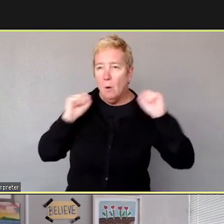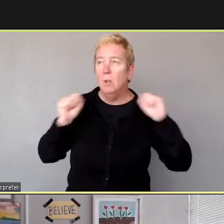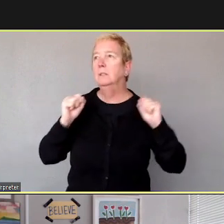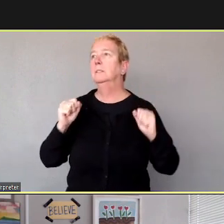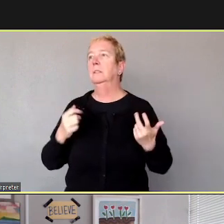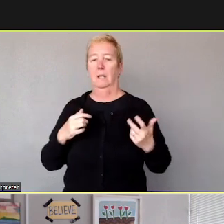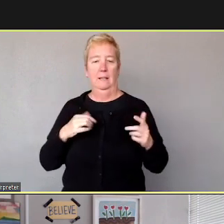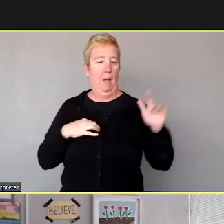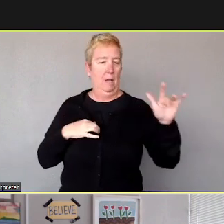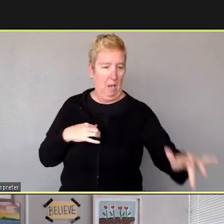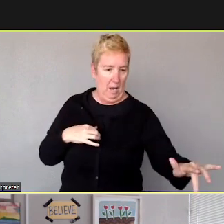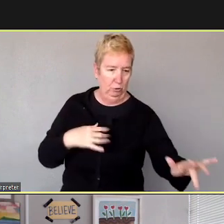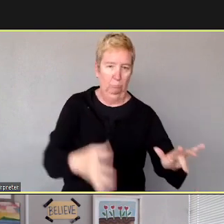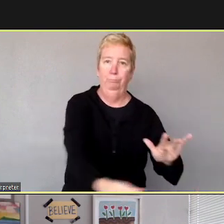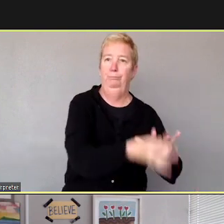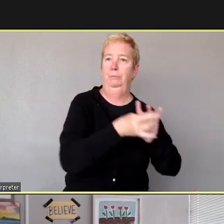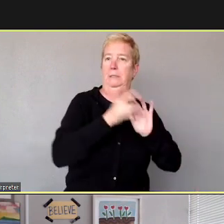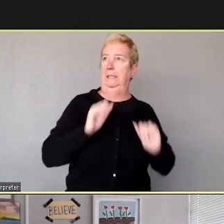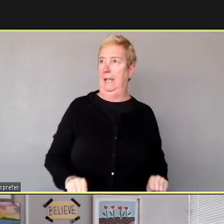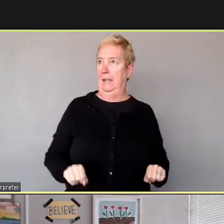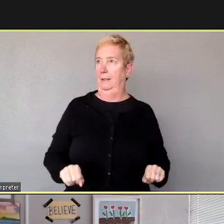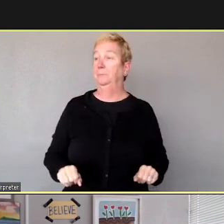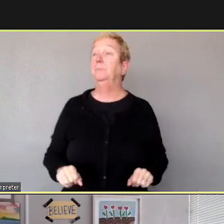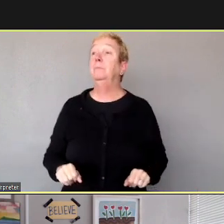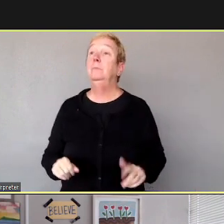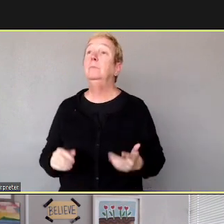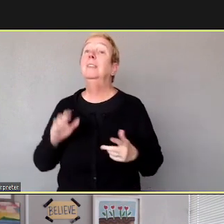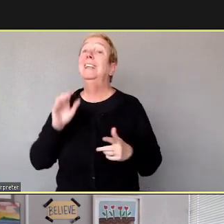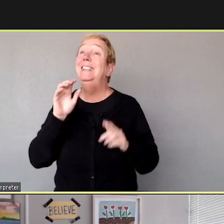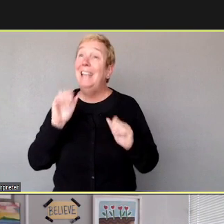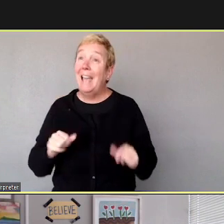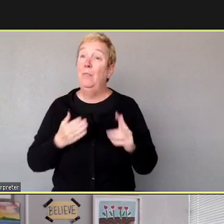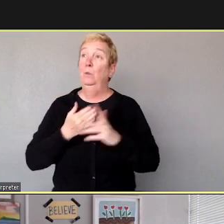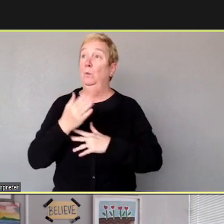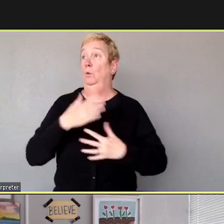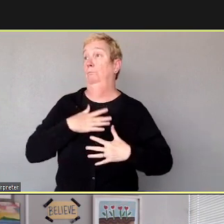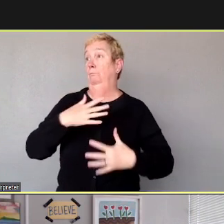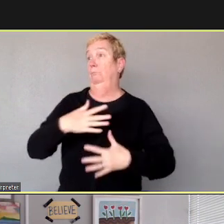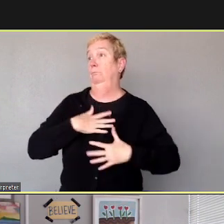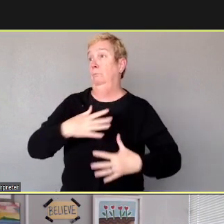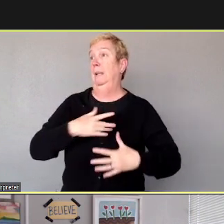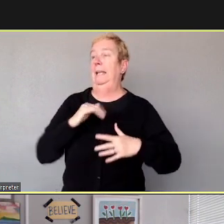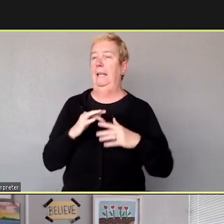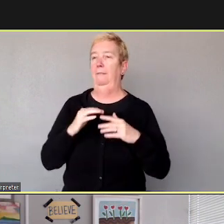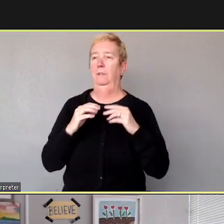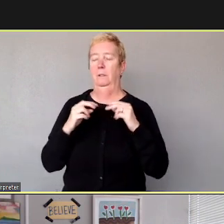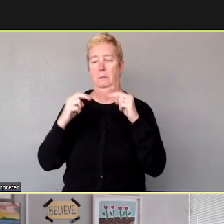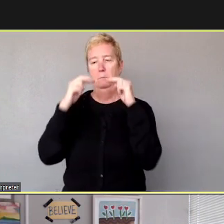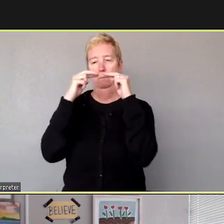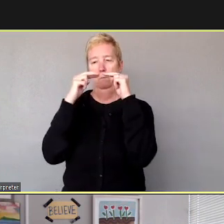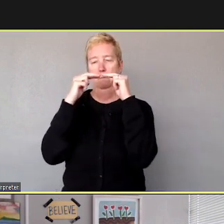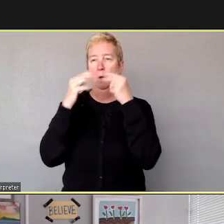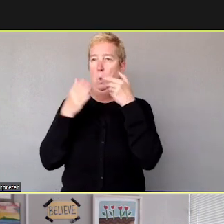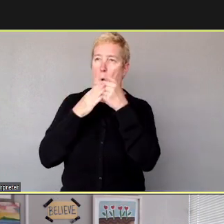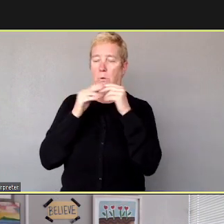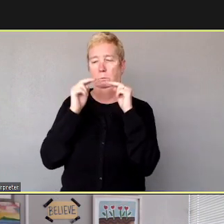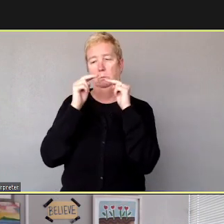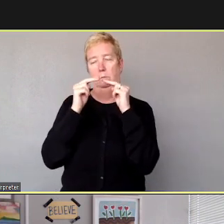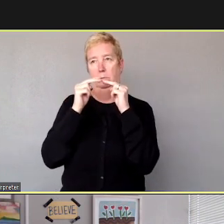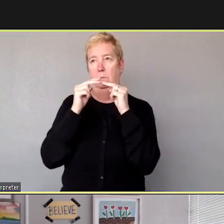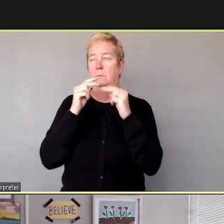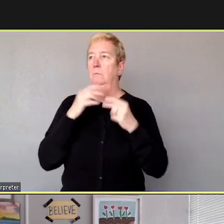with monkeypox. You can also get it through respiratory secretions during prolonged face-to-face contact, sexual